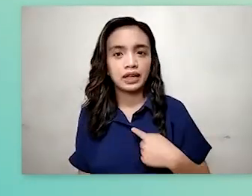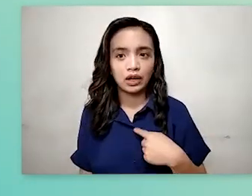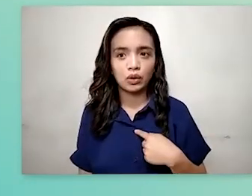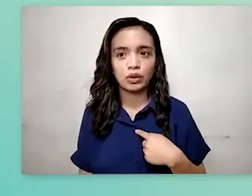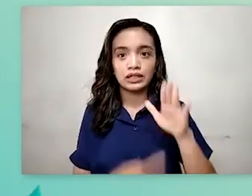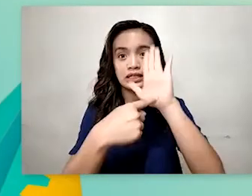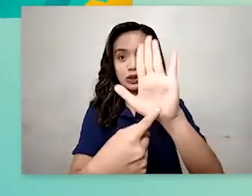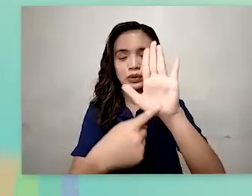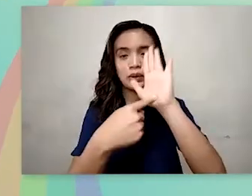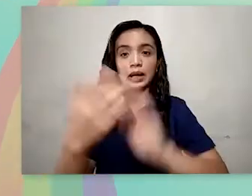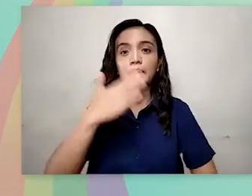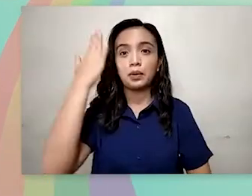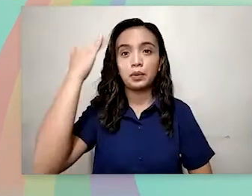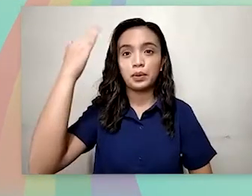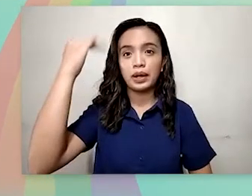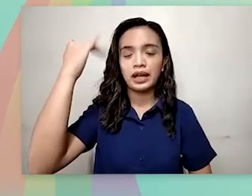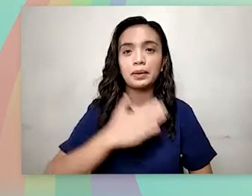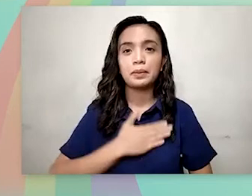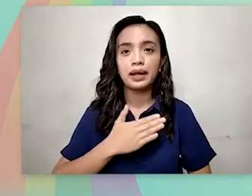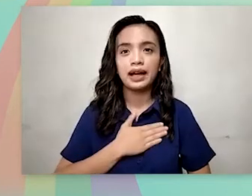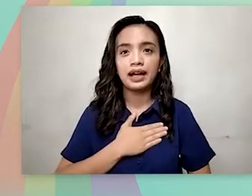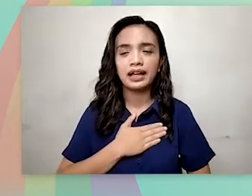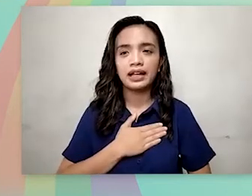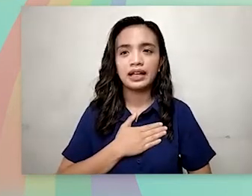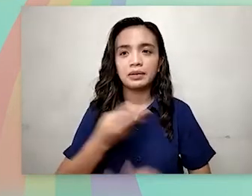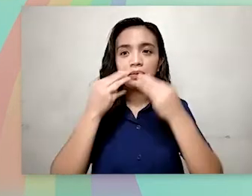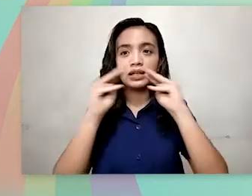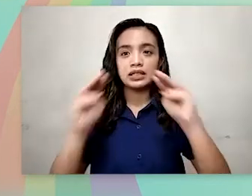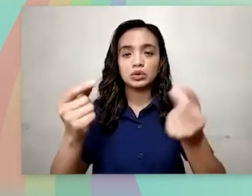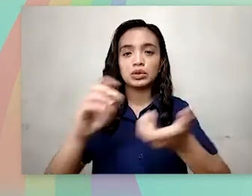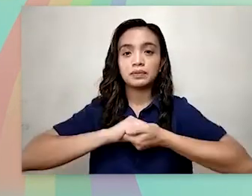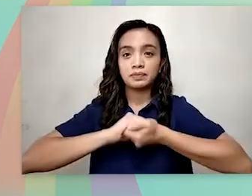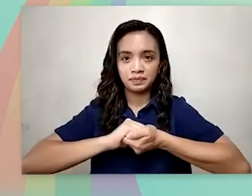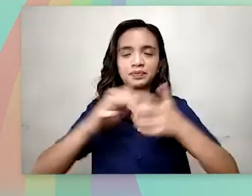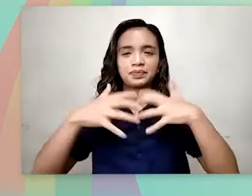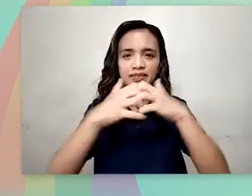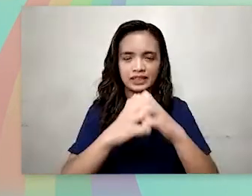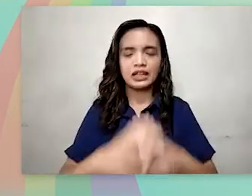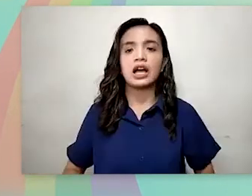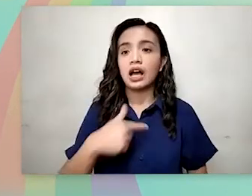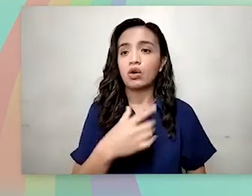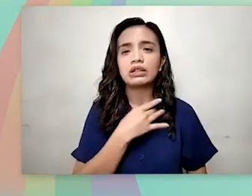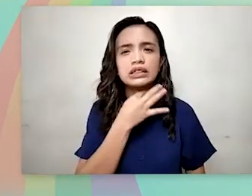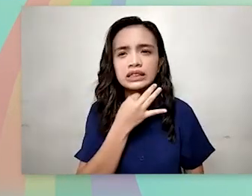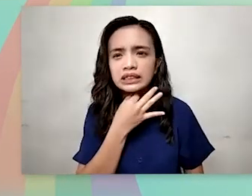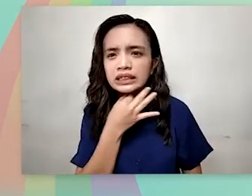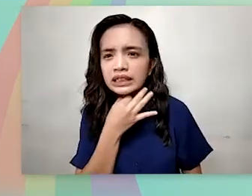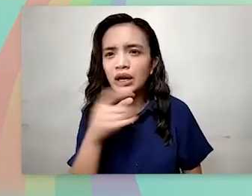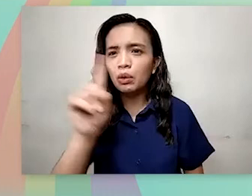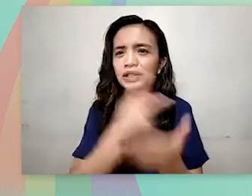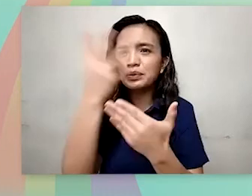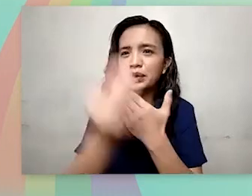I'll do this by demonstration because my message really here for expertise is partnership building. So I'd like to know more about your programs